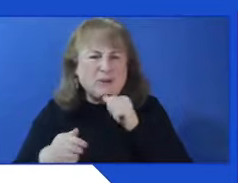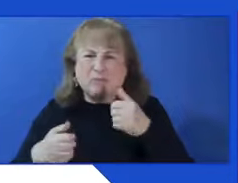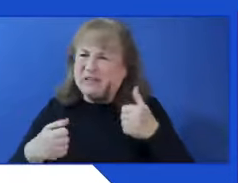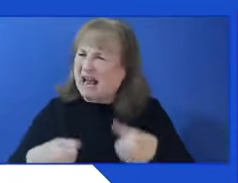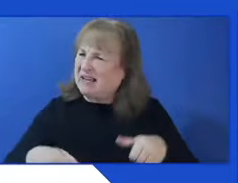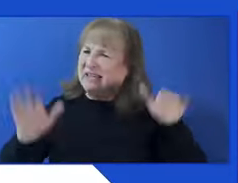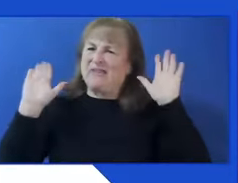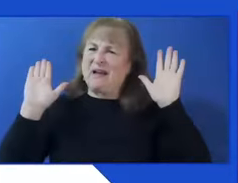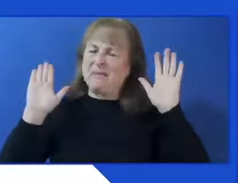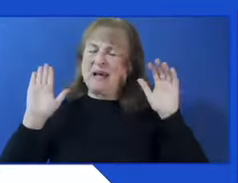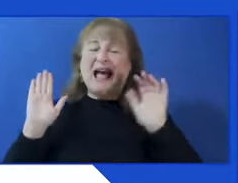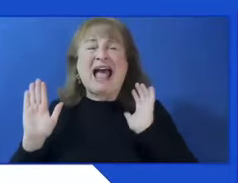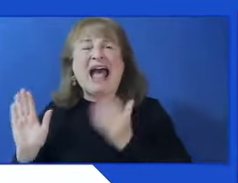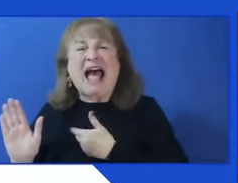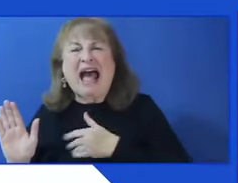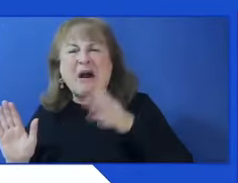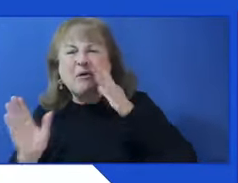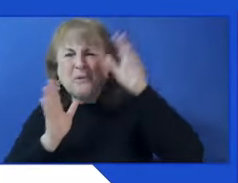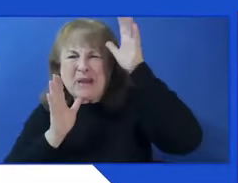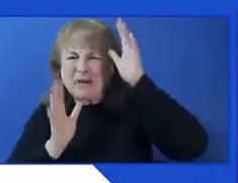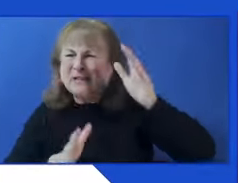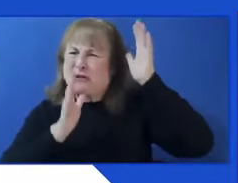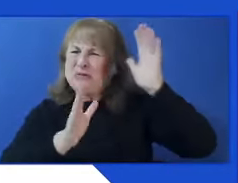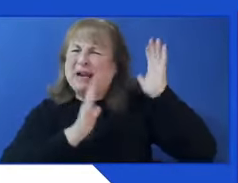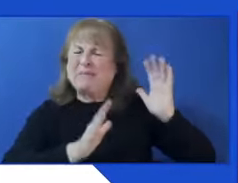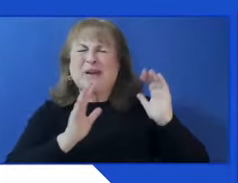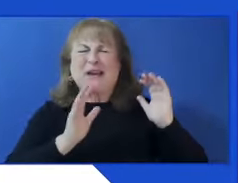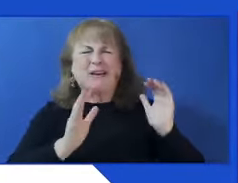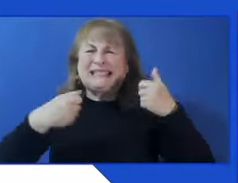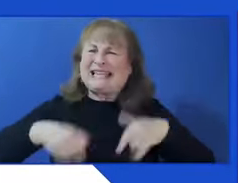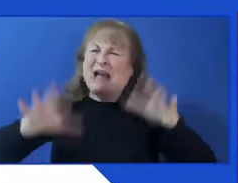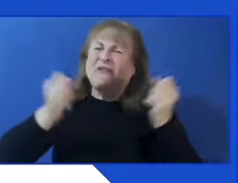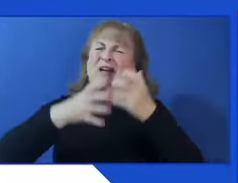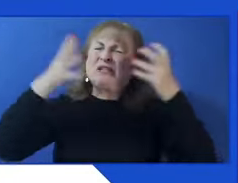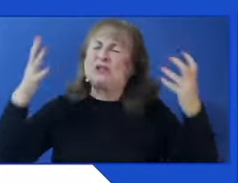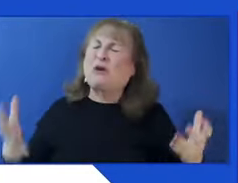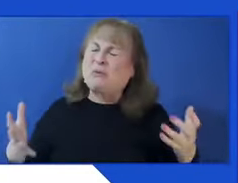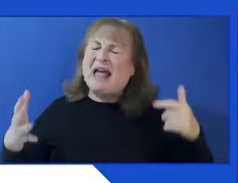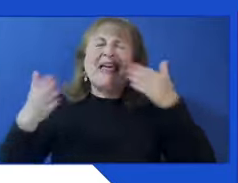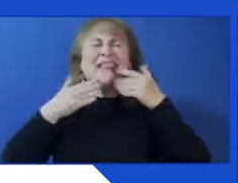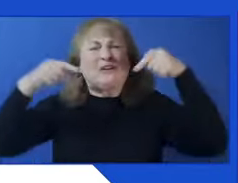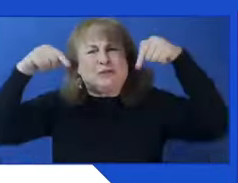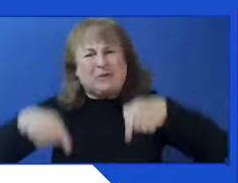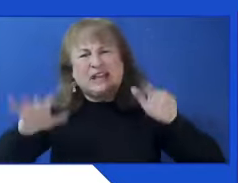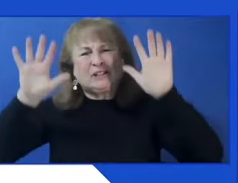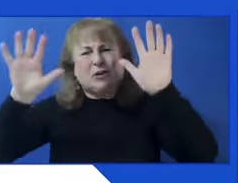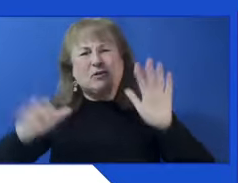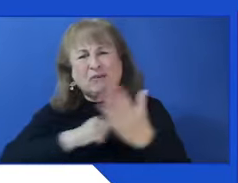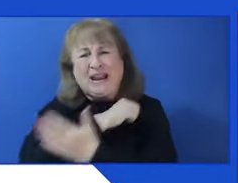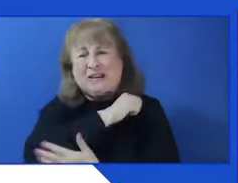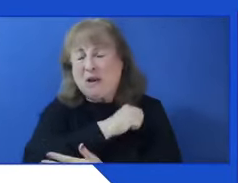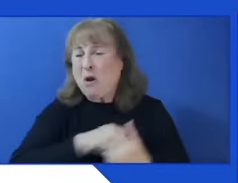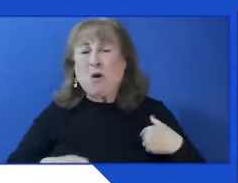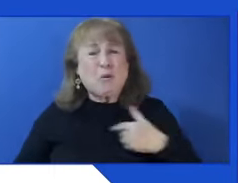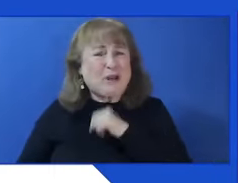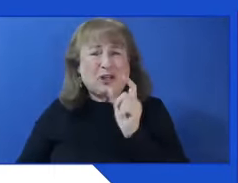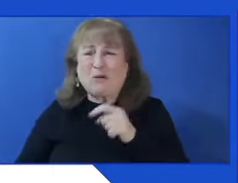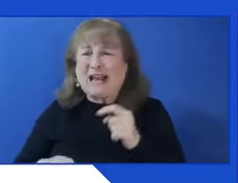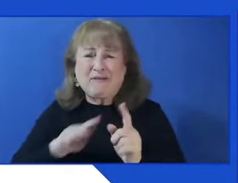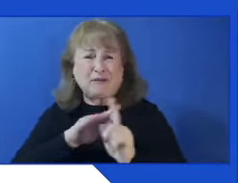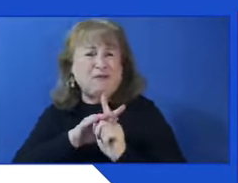demands so much more of us. Thanks to this great nation, we don't have to resort to